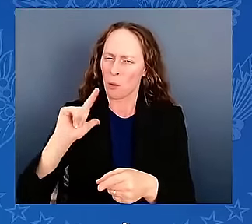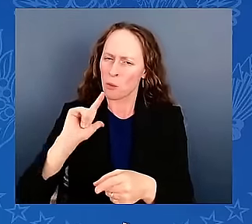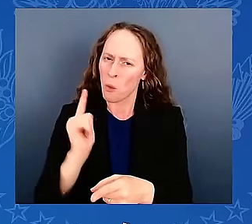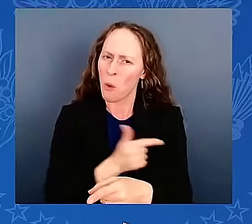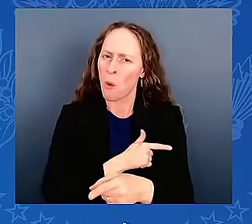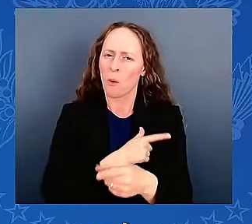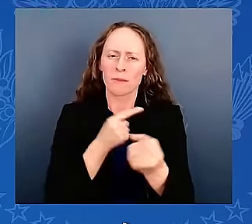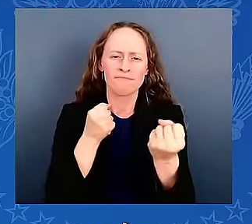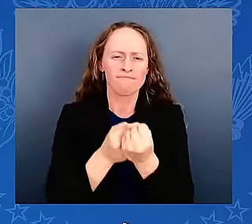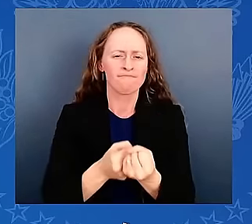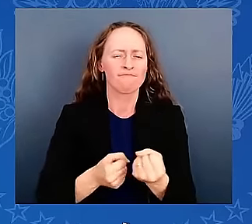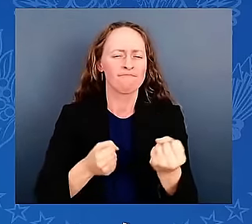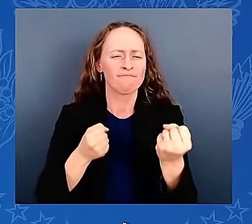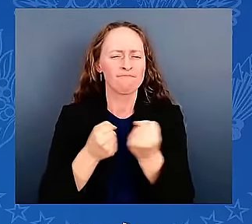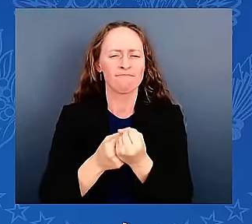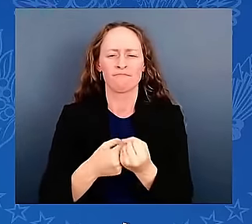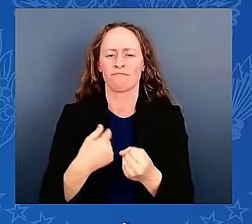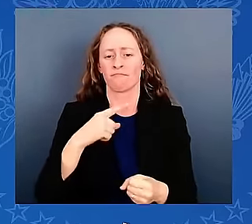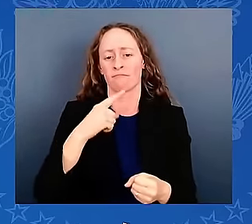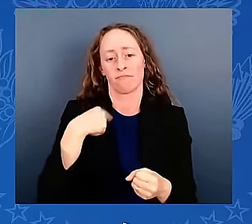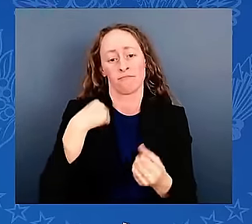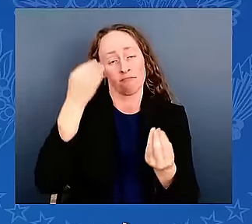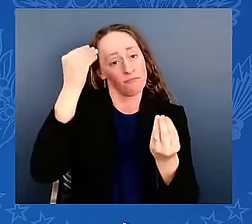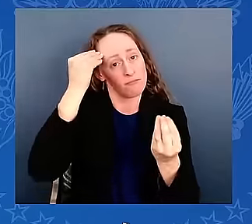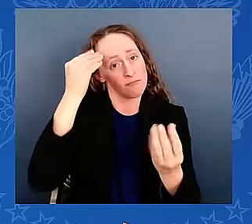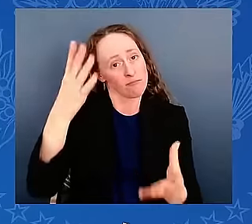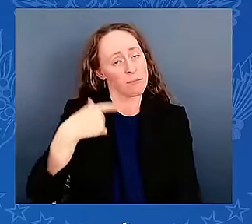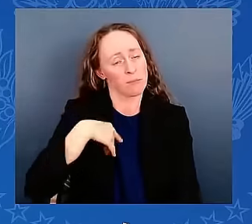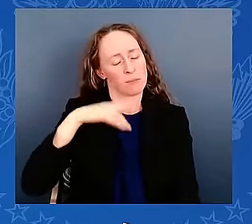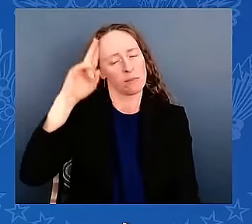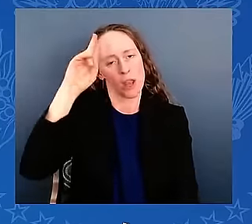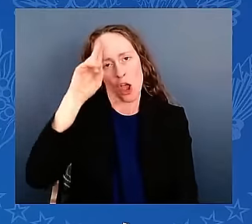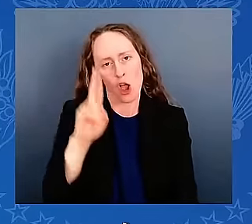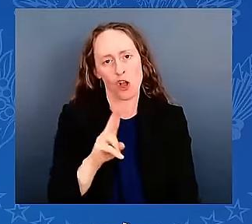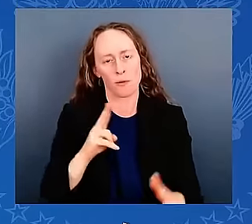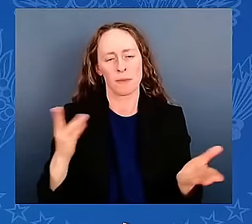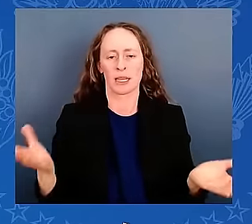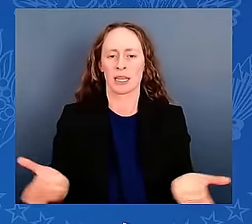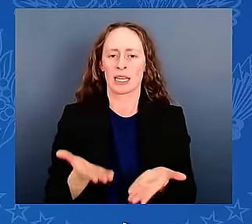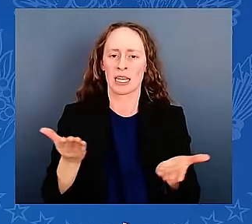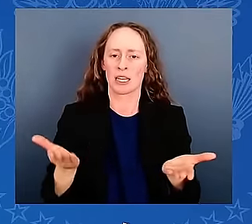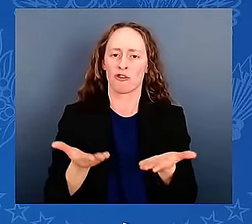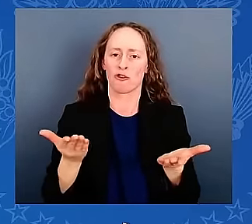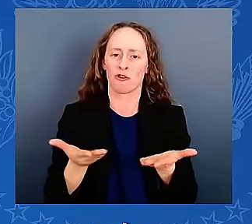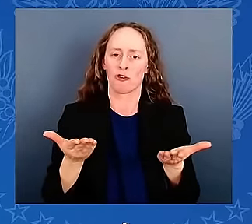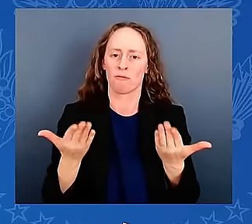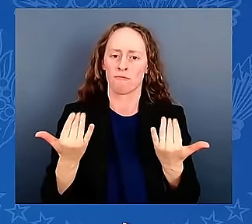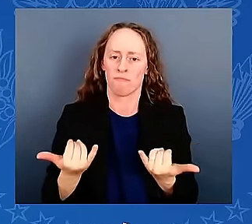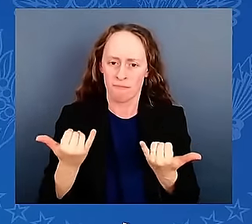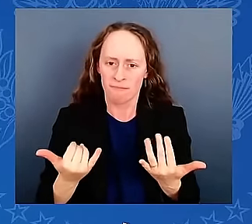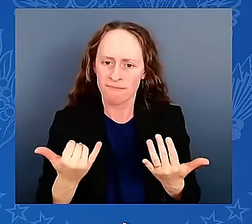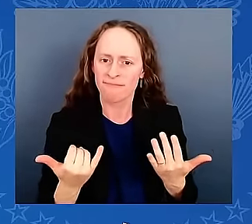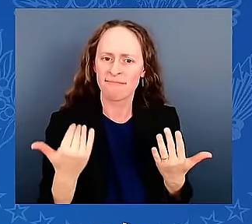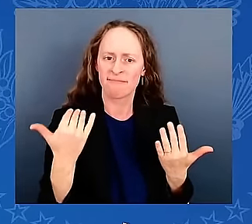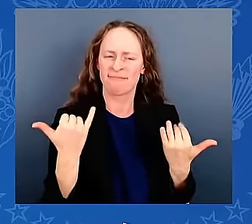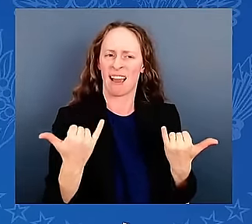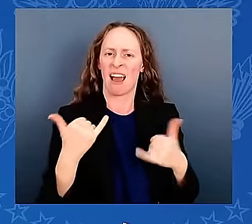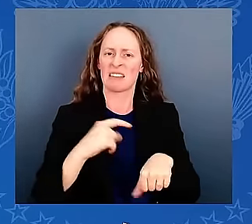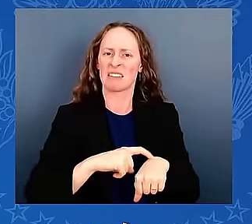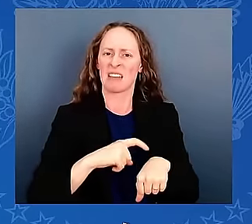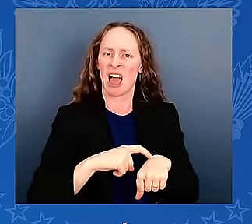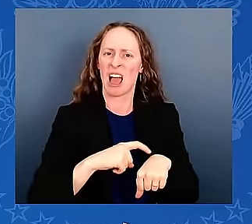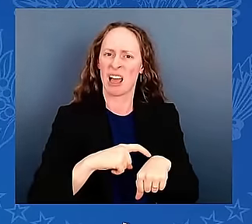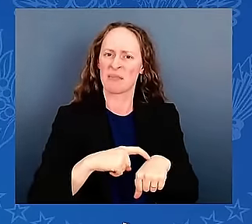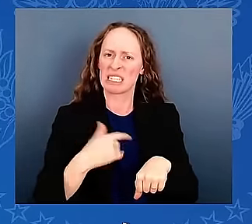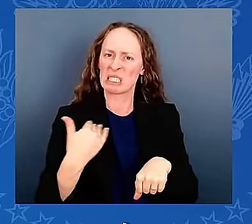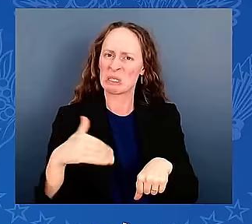in this country, and it is a tense moment. Just a few days after the assassination attempt on Donald Trump, we're grateful he was